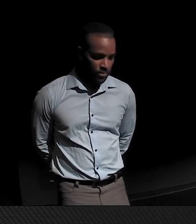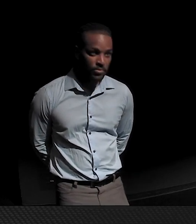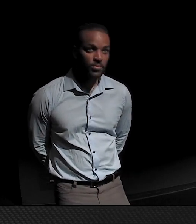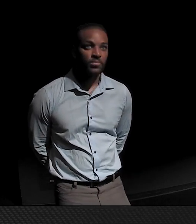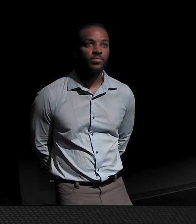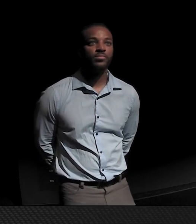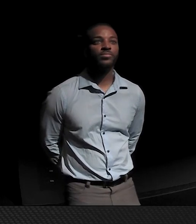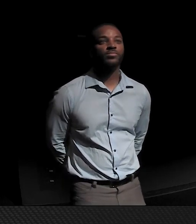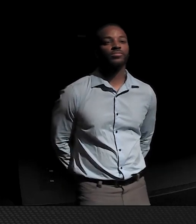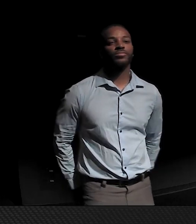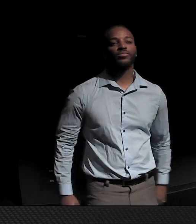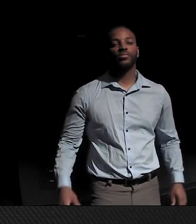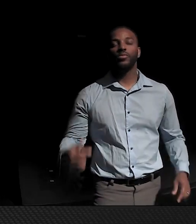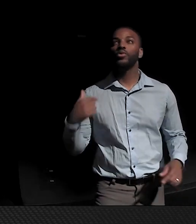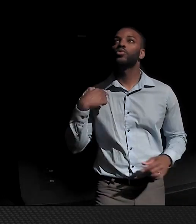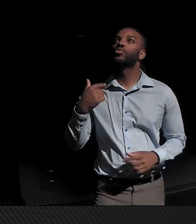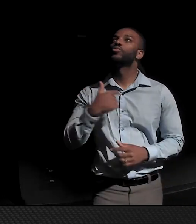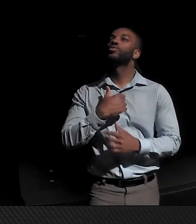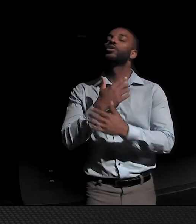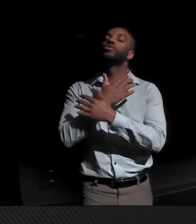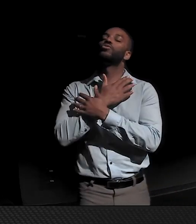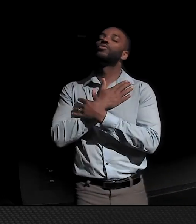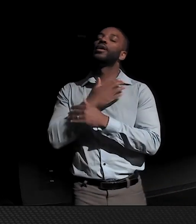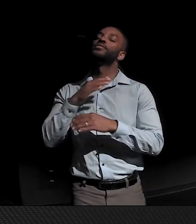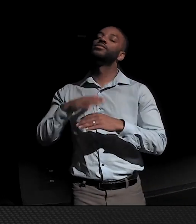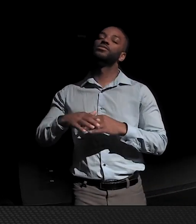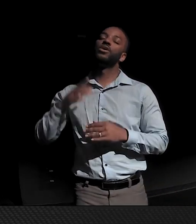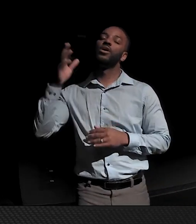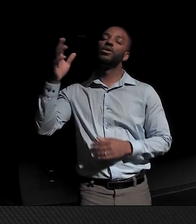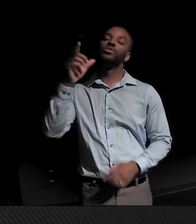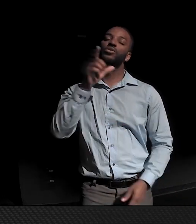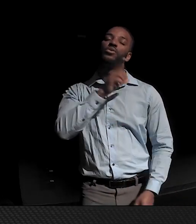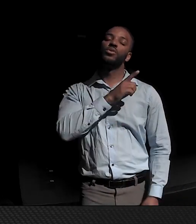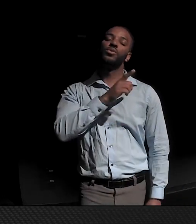We rest on you, Lord.